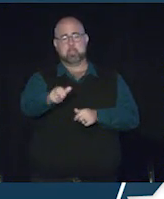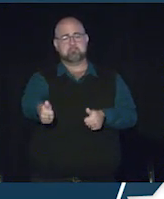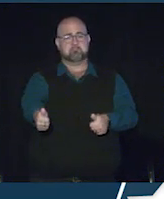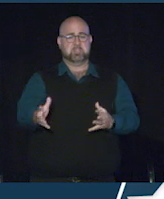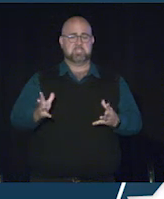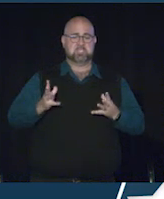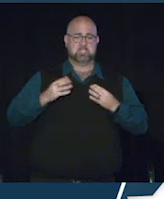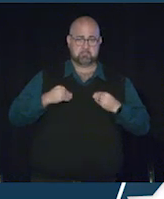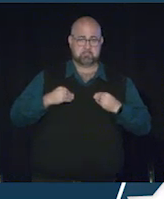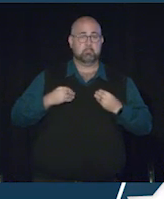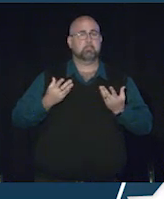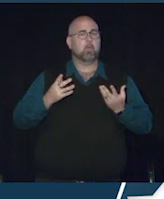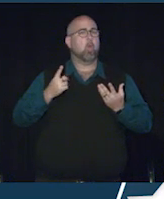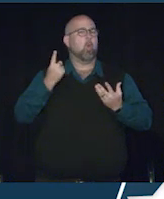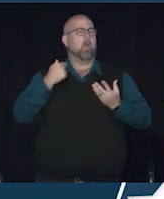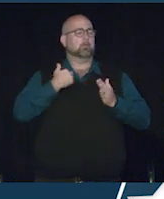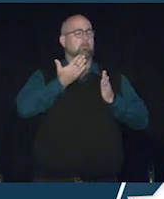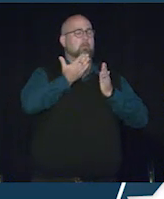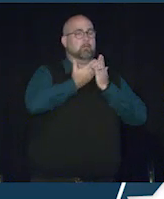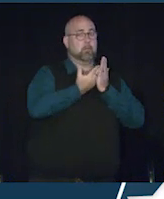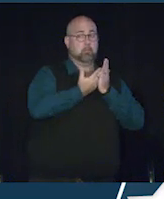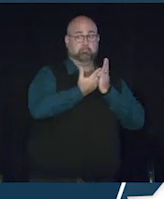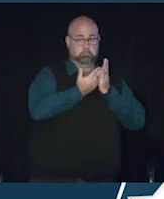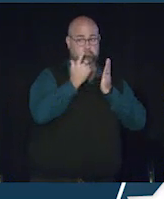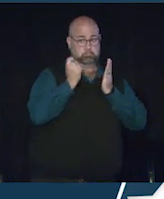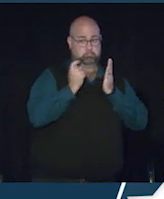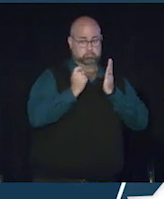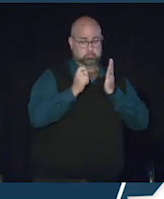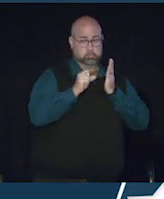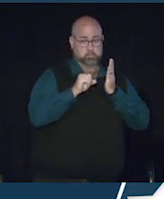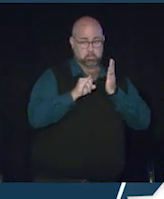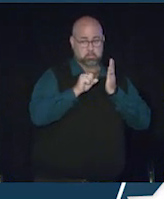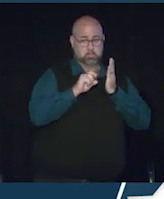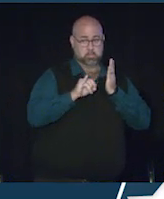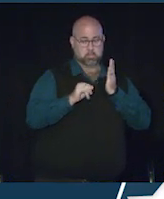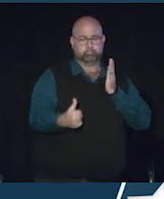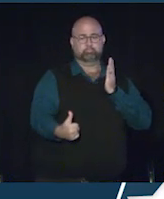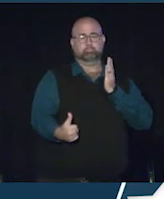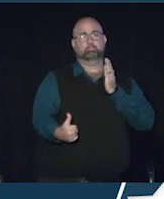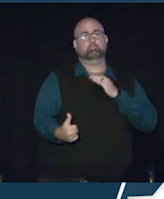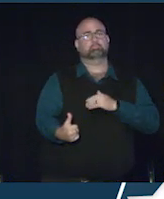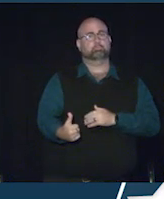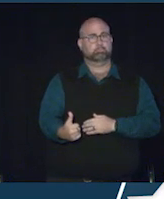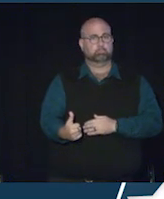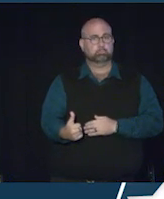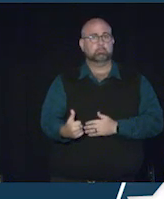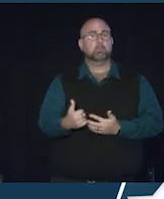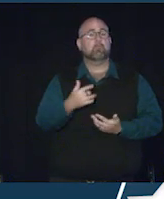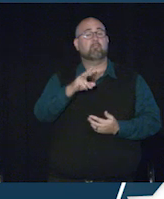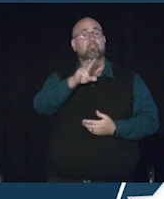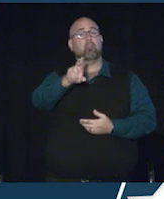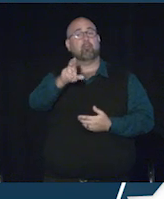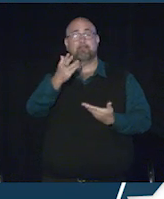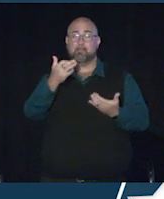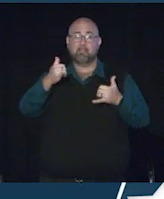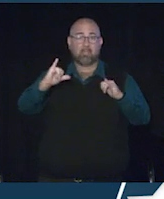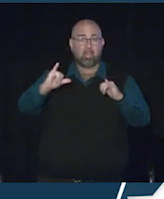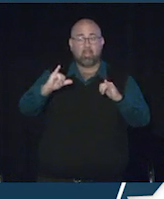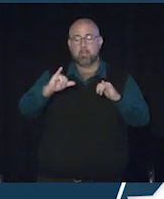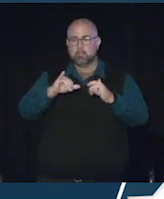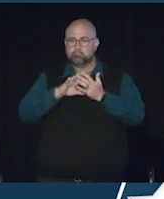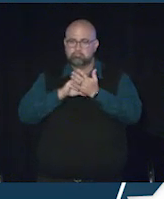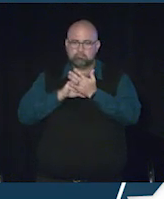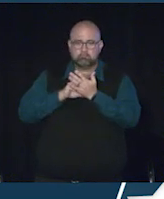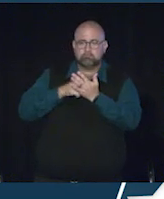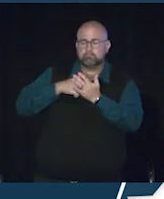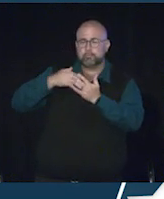can determine and verify that they indeed receive SSI or SSDI. Now, VR may still gather